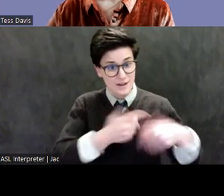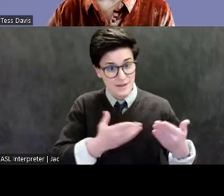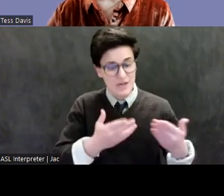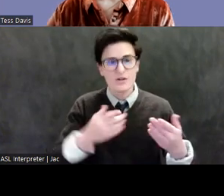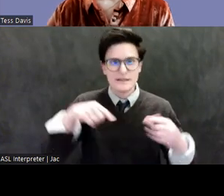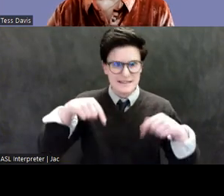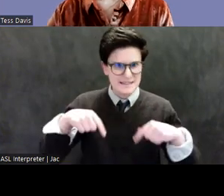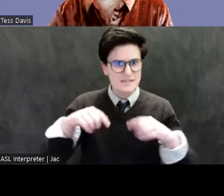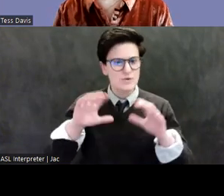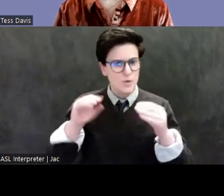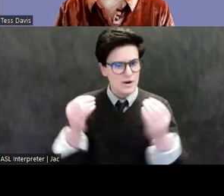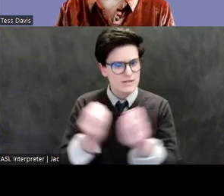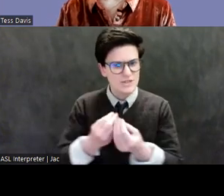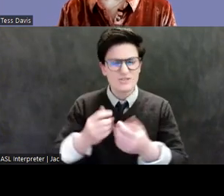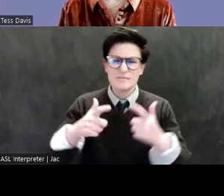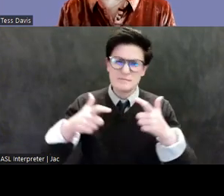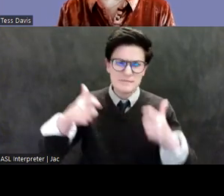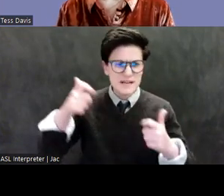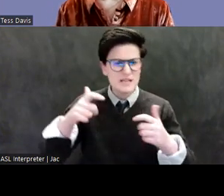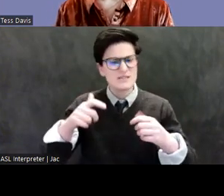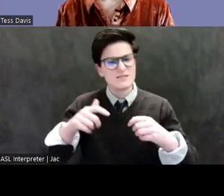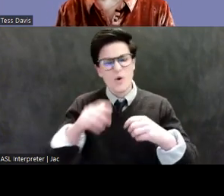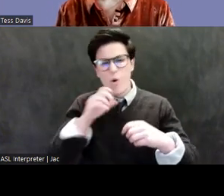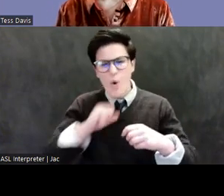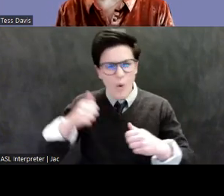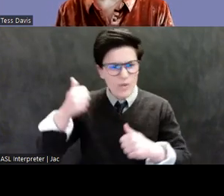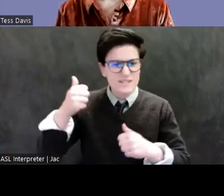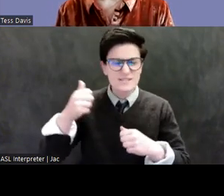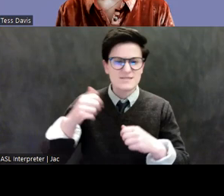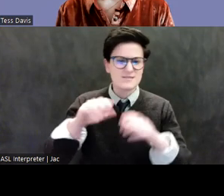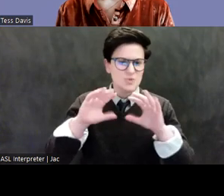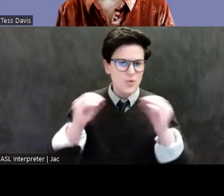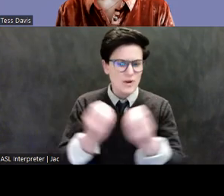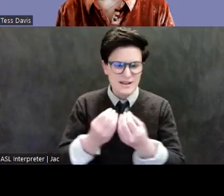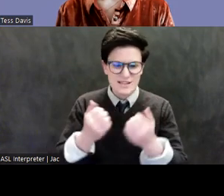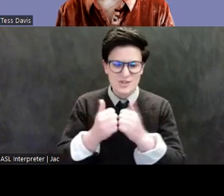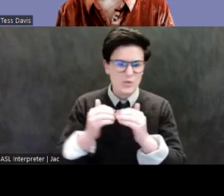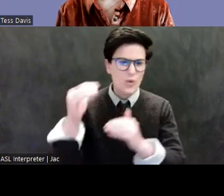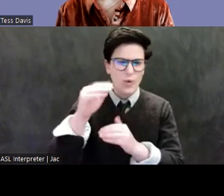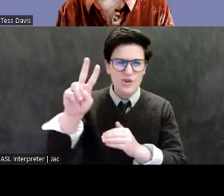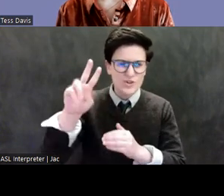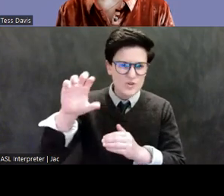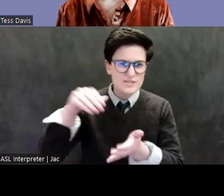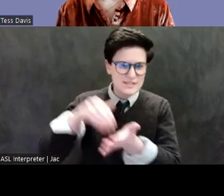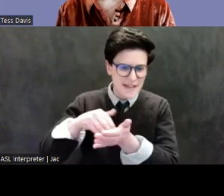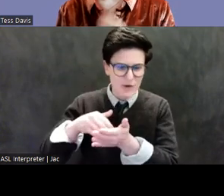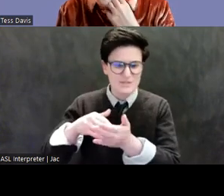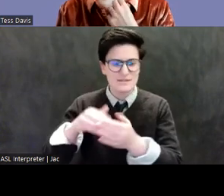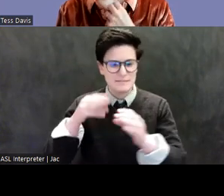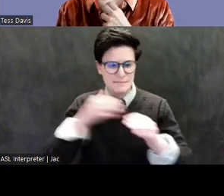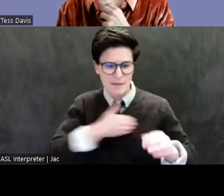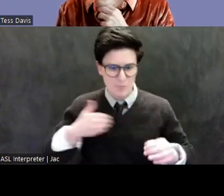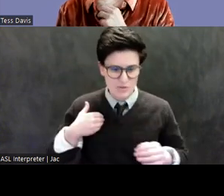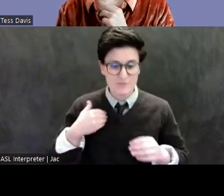largest archaeological organization, with over 200,000 supporting and subscribing members. From its founding in 1879, the